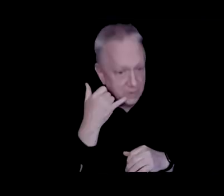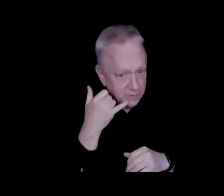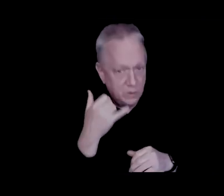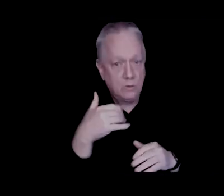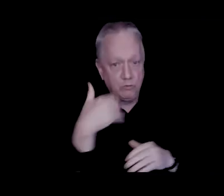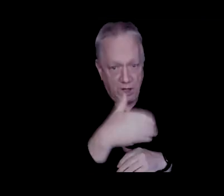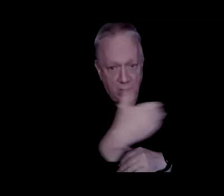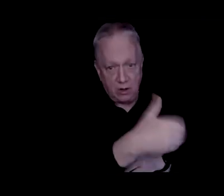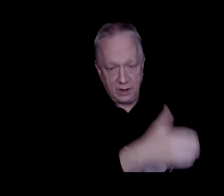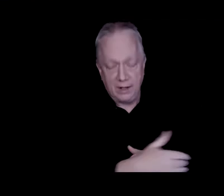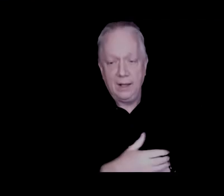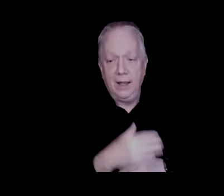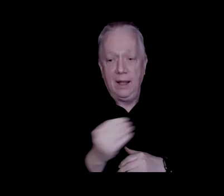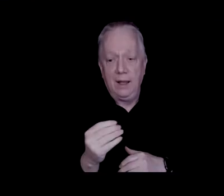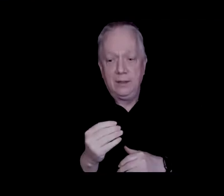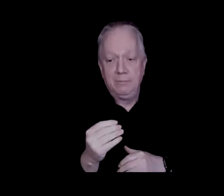regularly, and